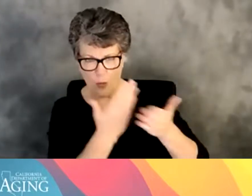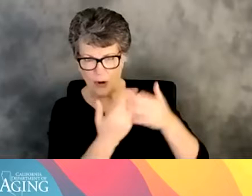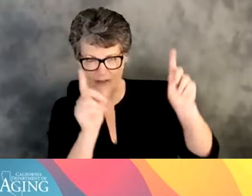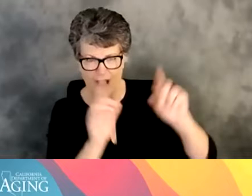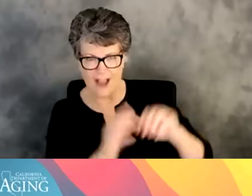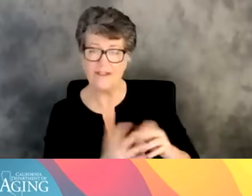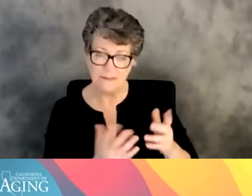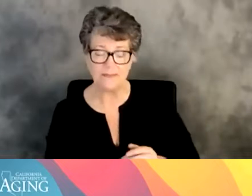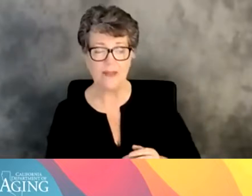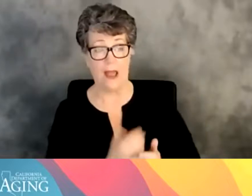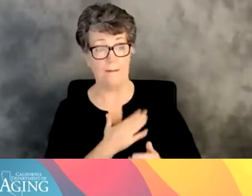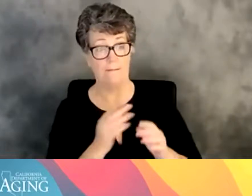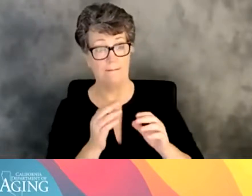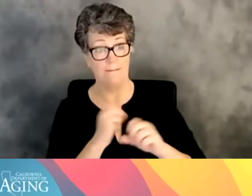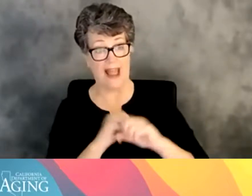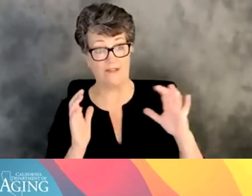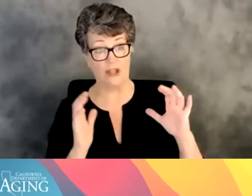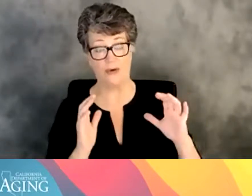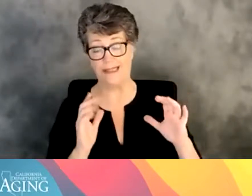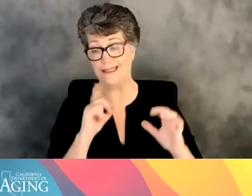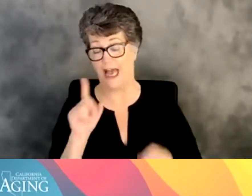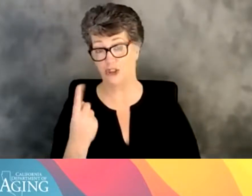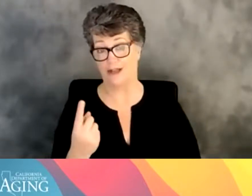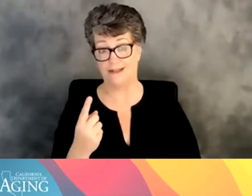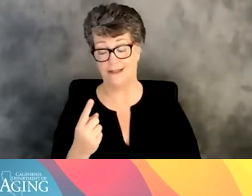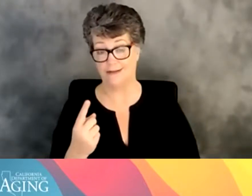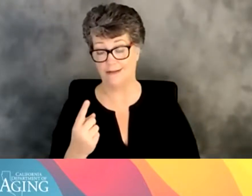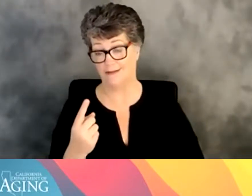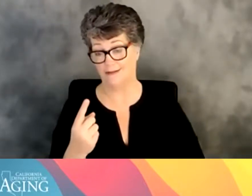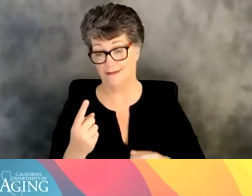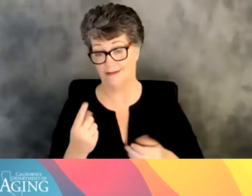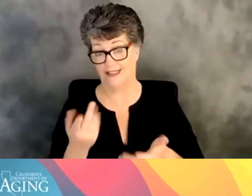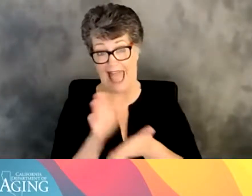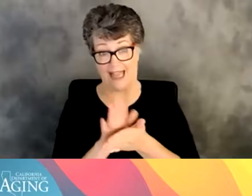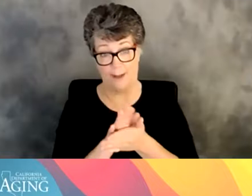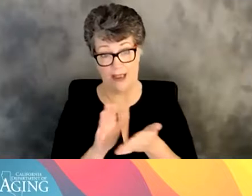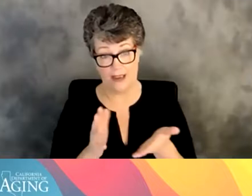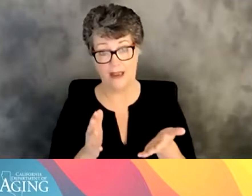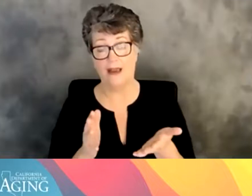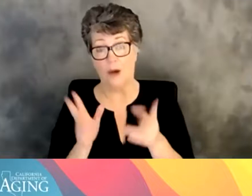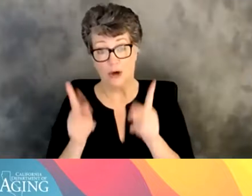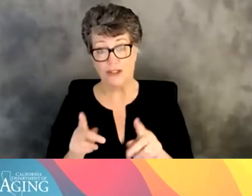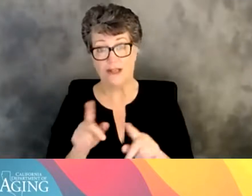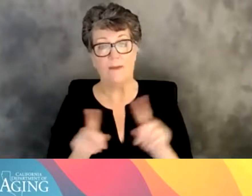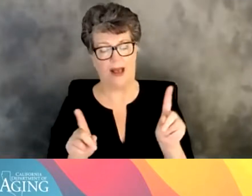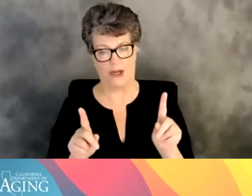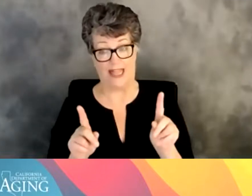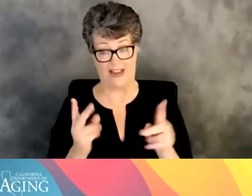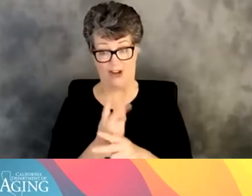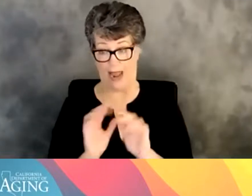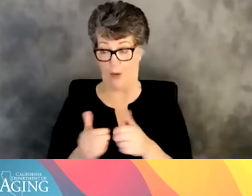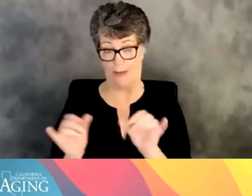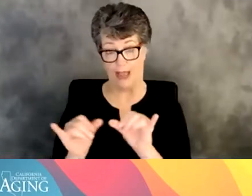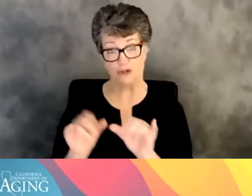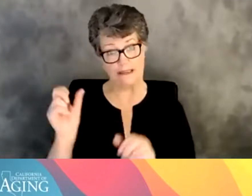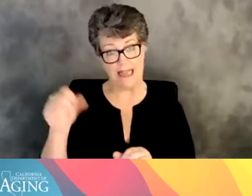that, my view would be that's not just a question for the academics. The academics can help us figure out, how we measure it, but I think it's